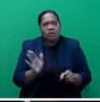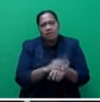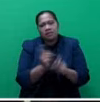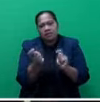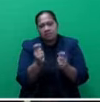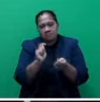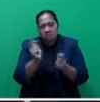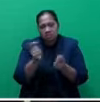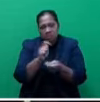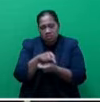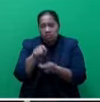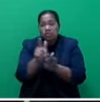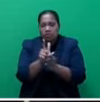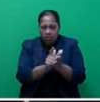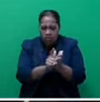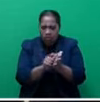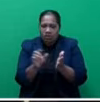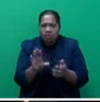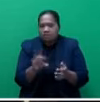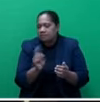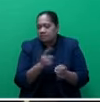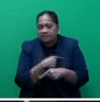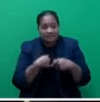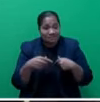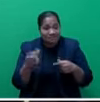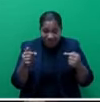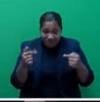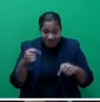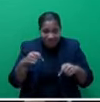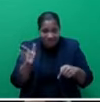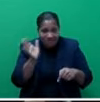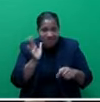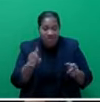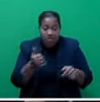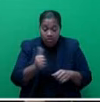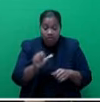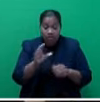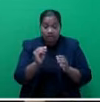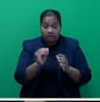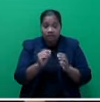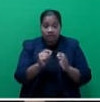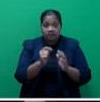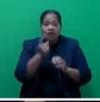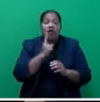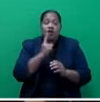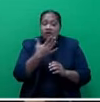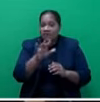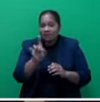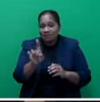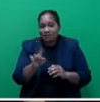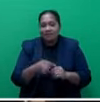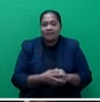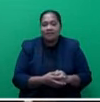that law based on what we hear. So the use of Order 51 to ram through these two